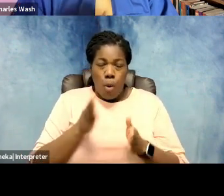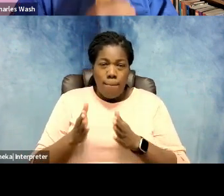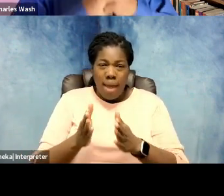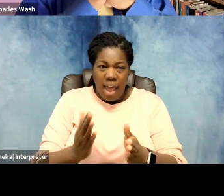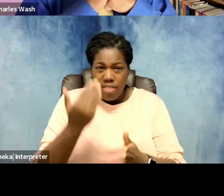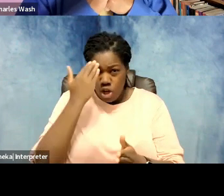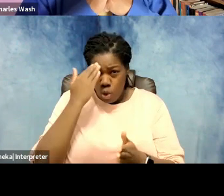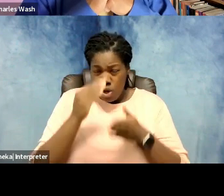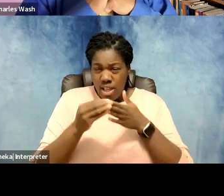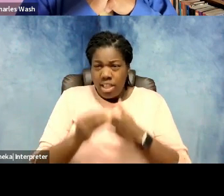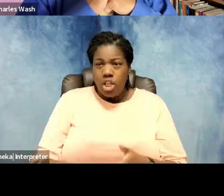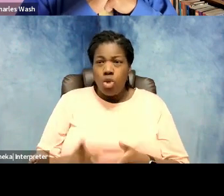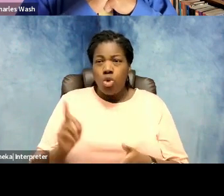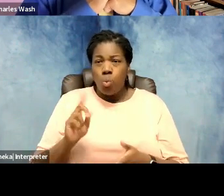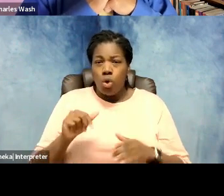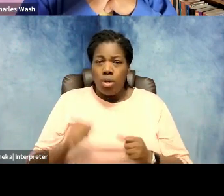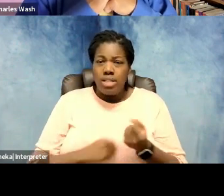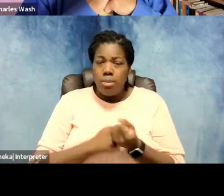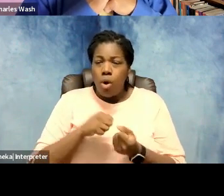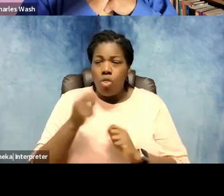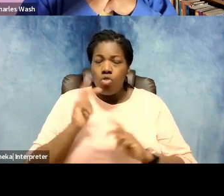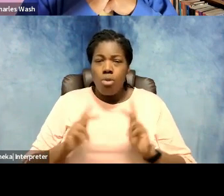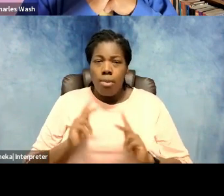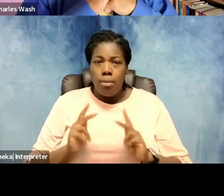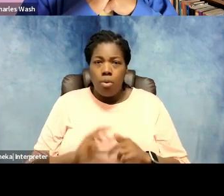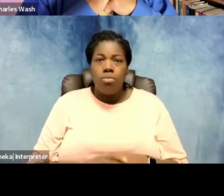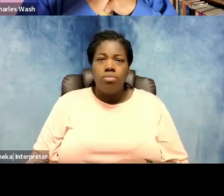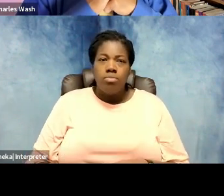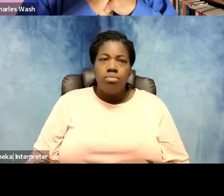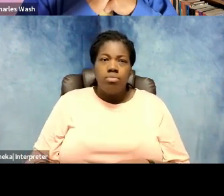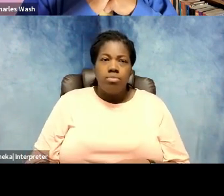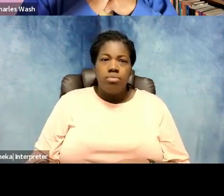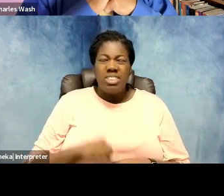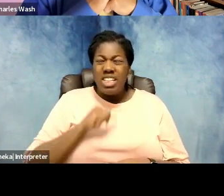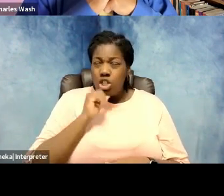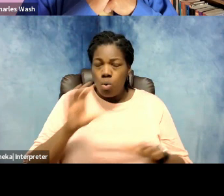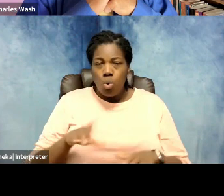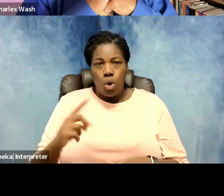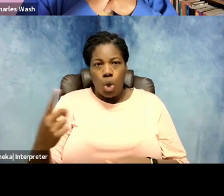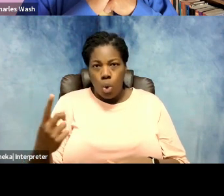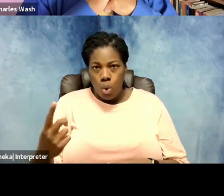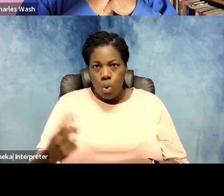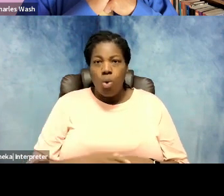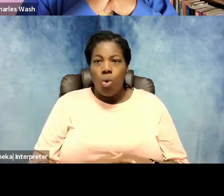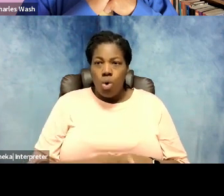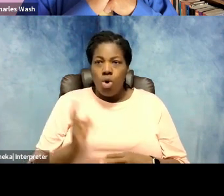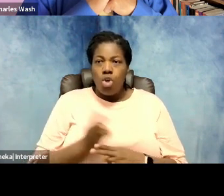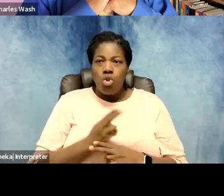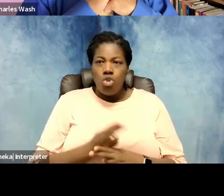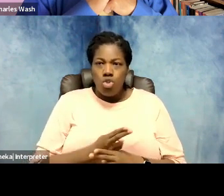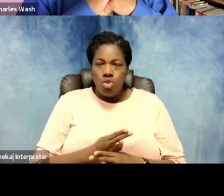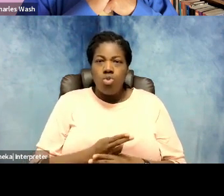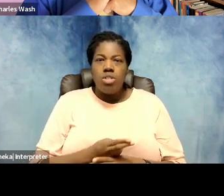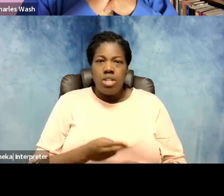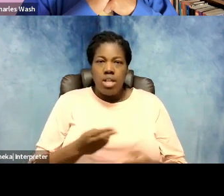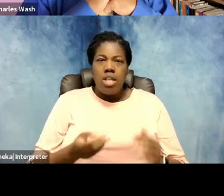knowing as a leader where you can go to support others along that path. Don't do it alone. You know, use those powers of